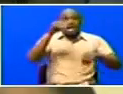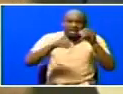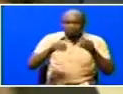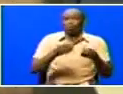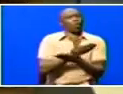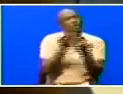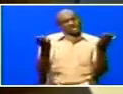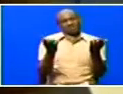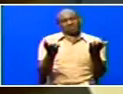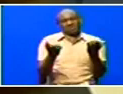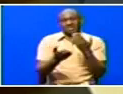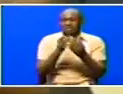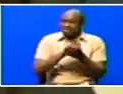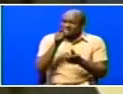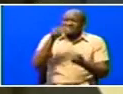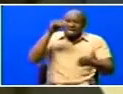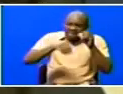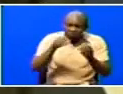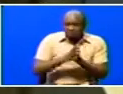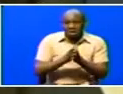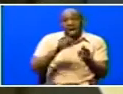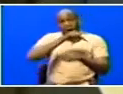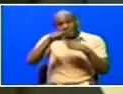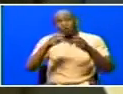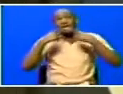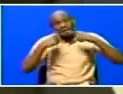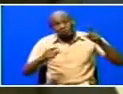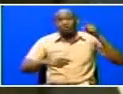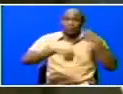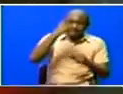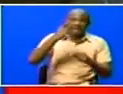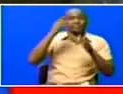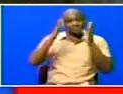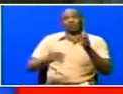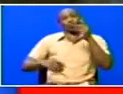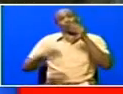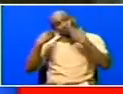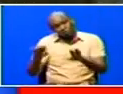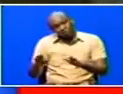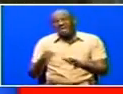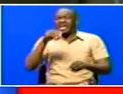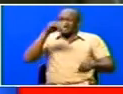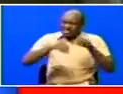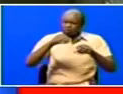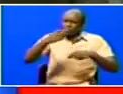it. And the election is not about announcing winners and losers. Elections is a